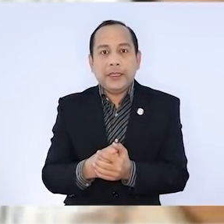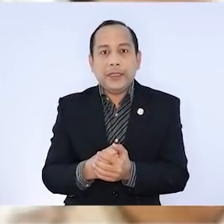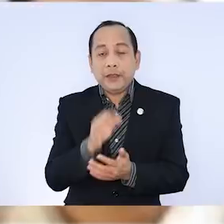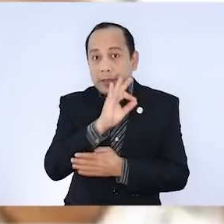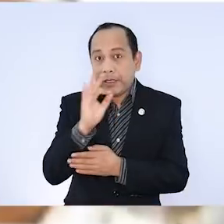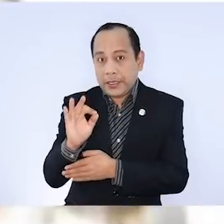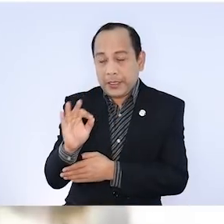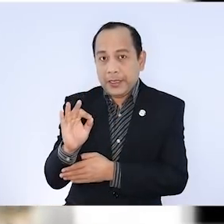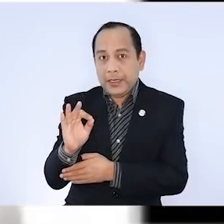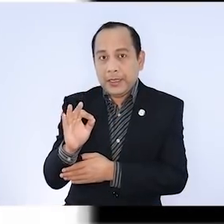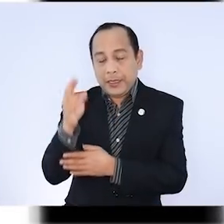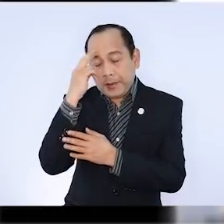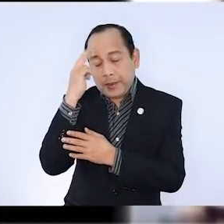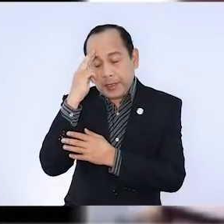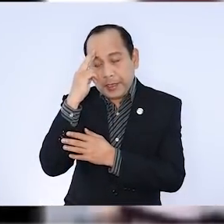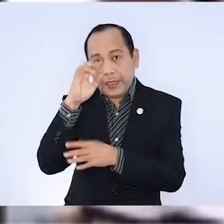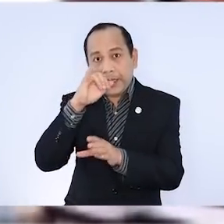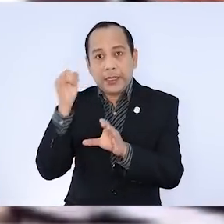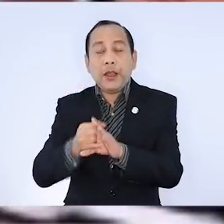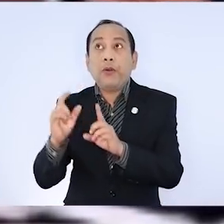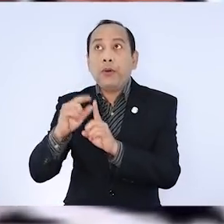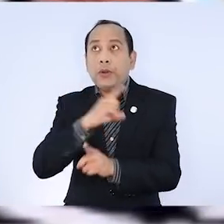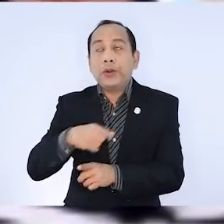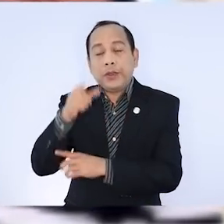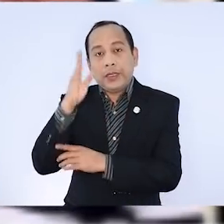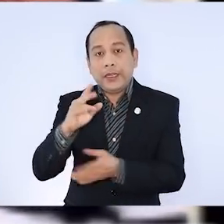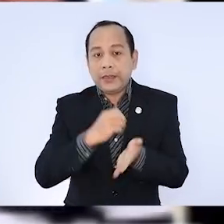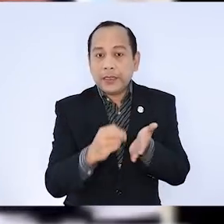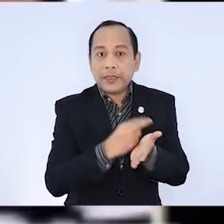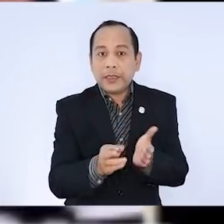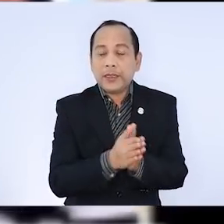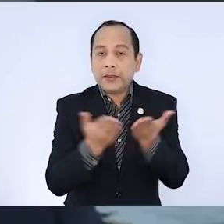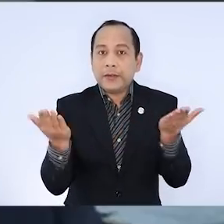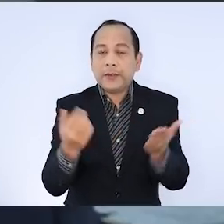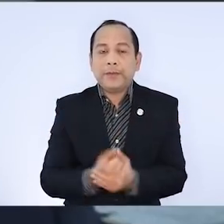few reminders, which included the words of God written in the Bible.